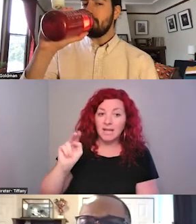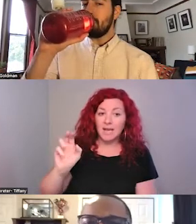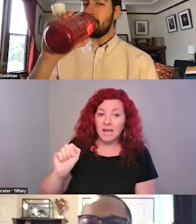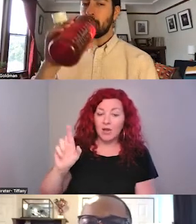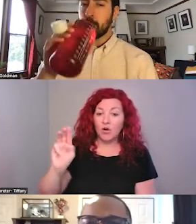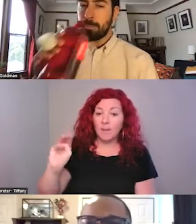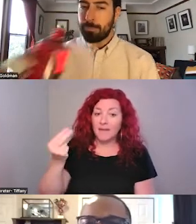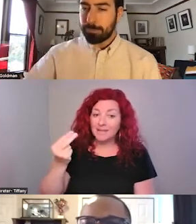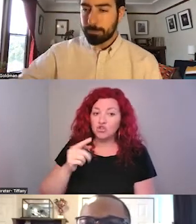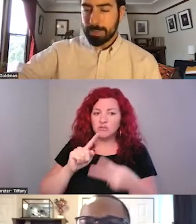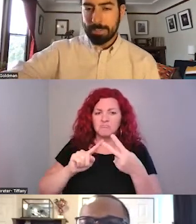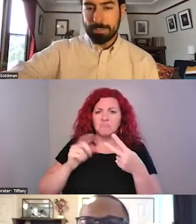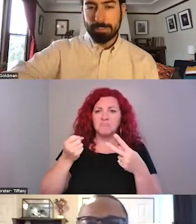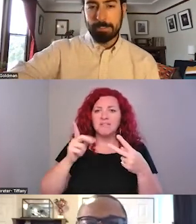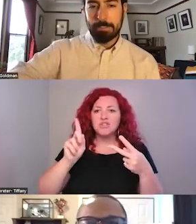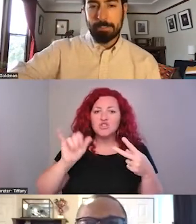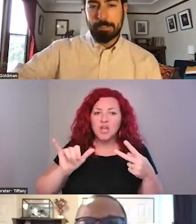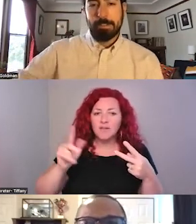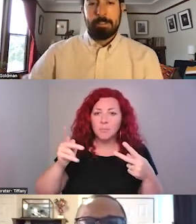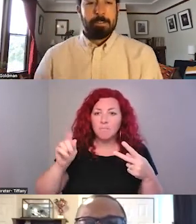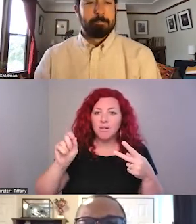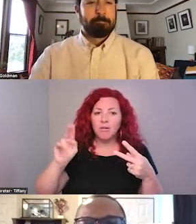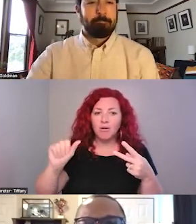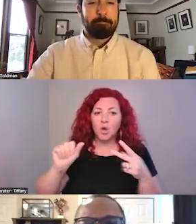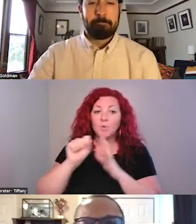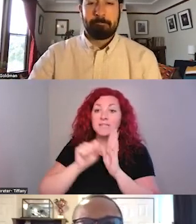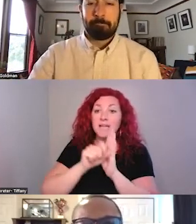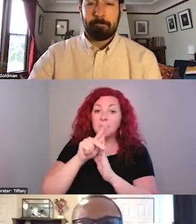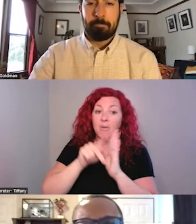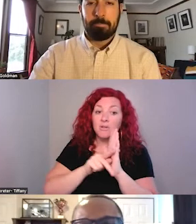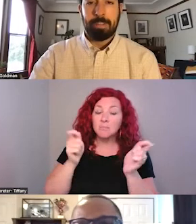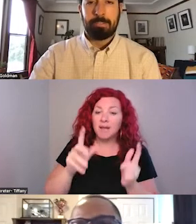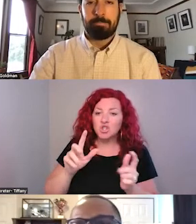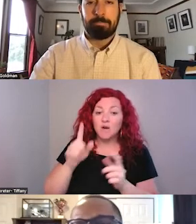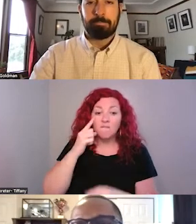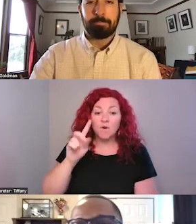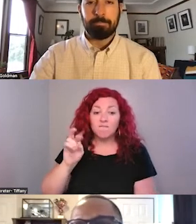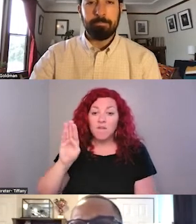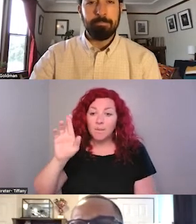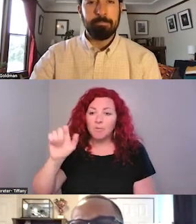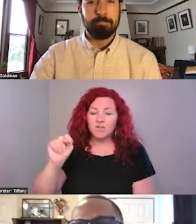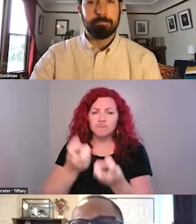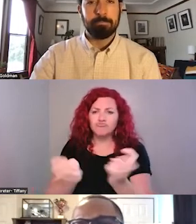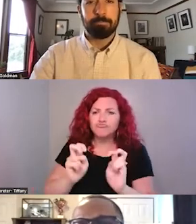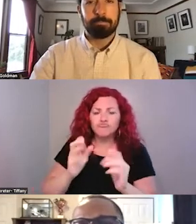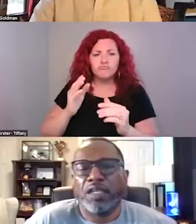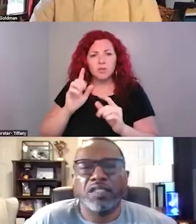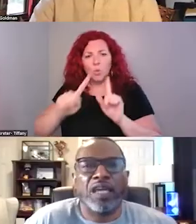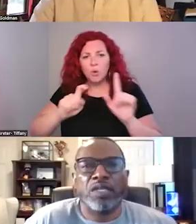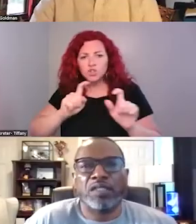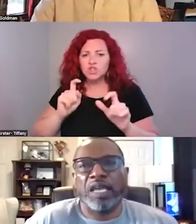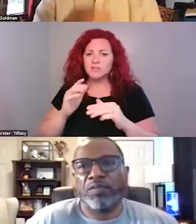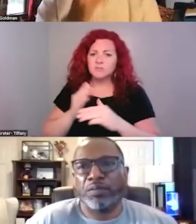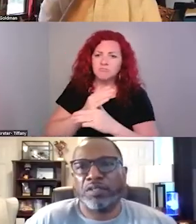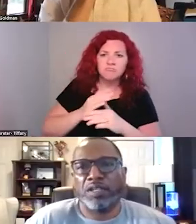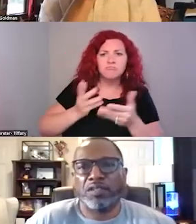Shelley Polanco, State Policy Manager for Vibrant, to join us for the roundtable to share any thoughts, any questions, any